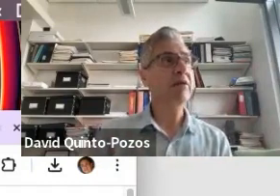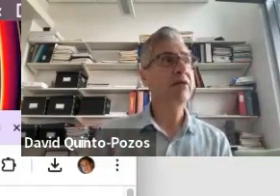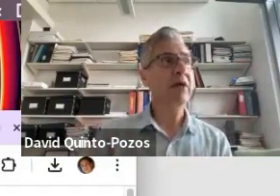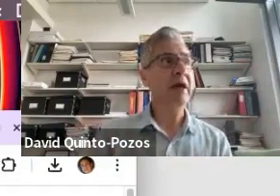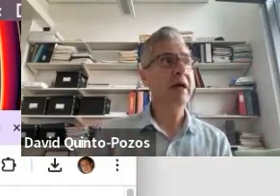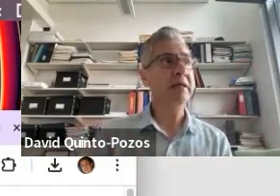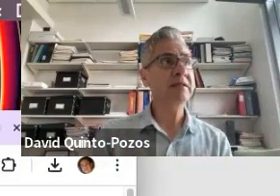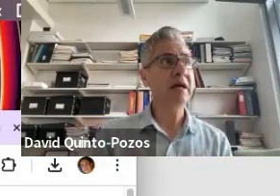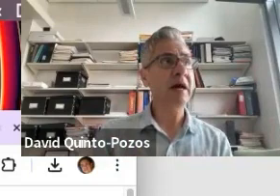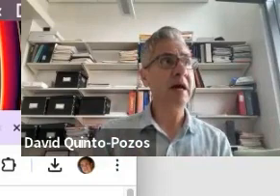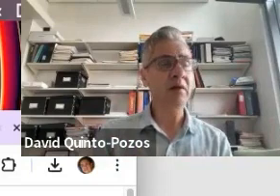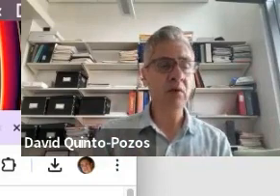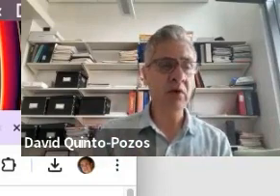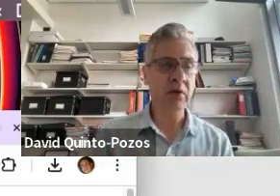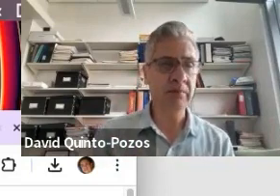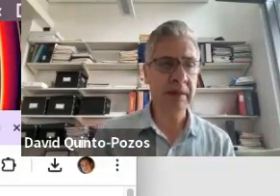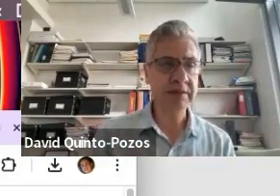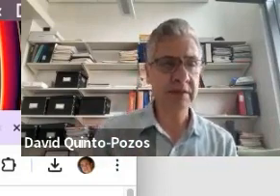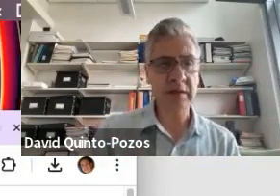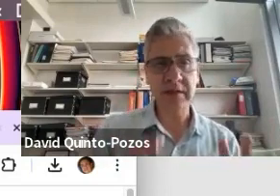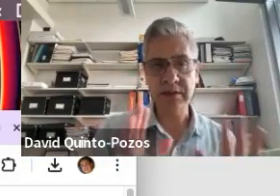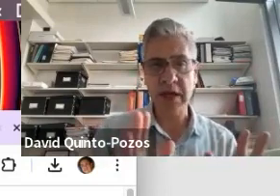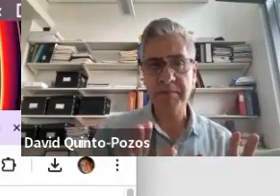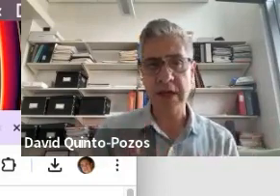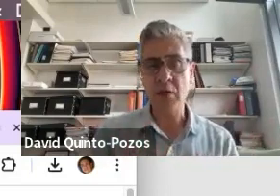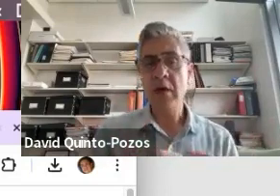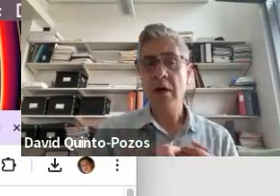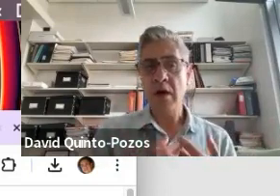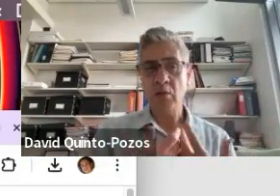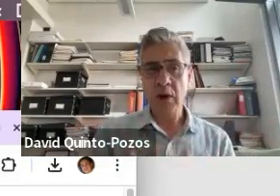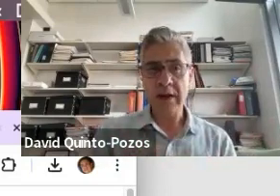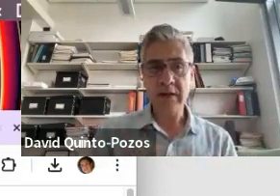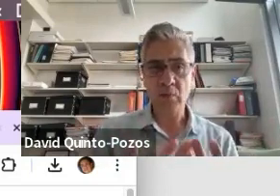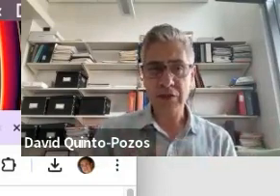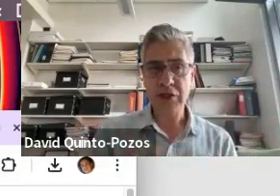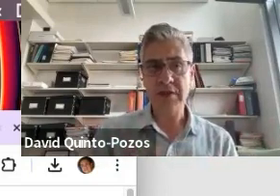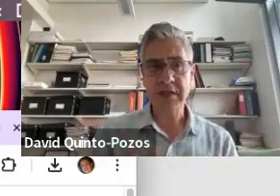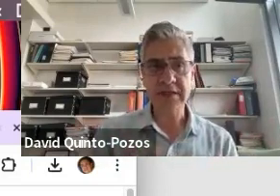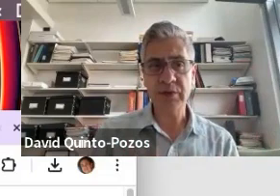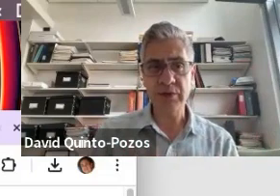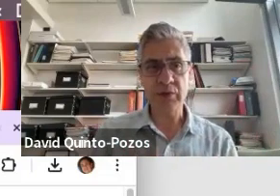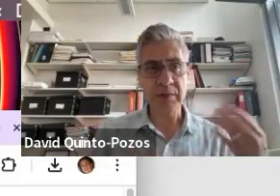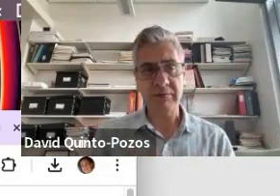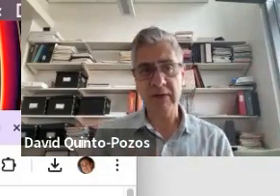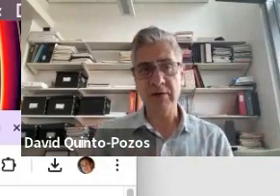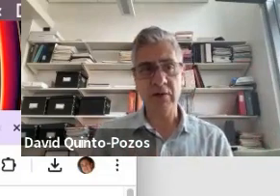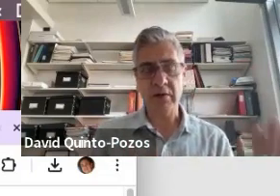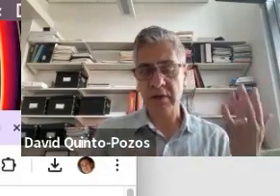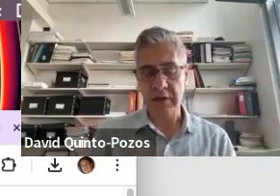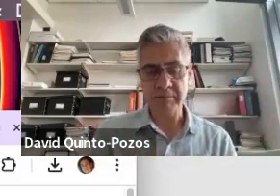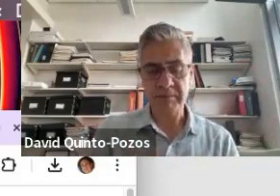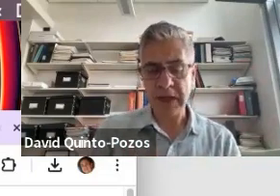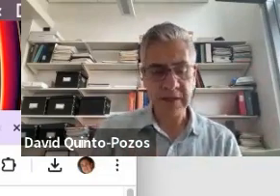think that I will basically stop now. When we share the slides with you, there'll be a